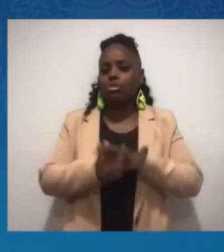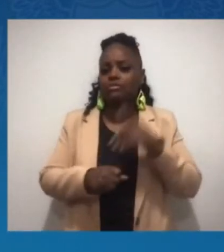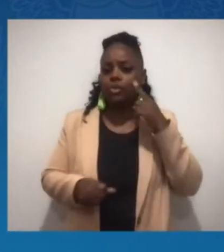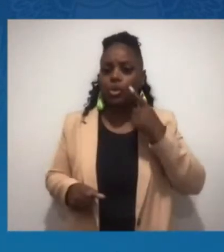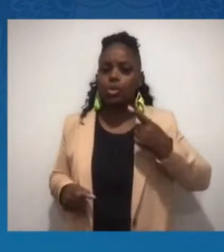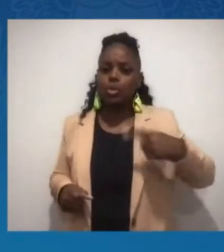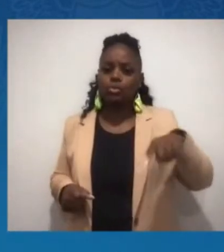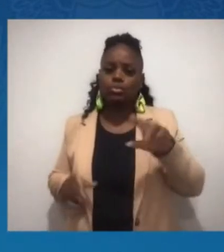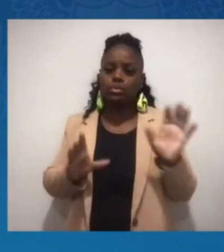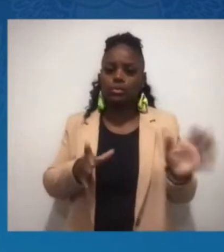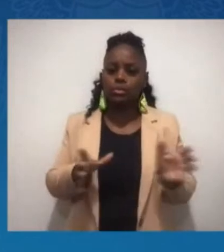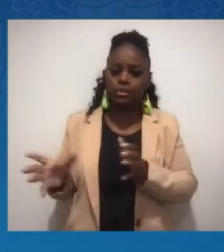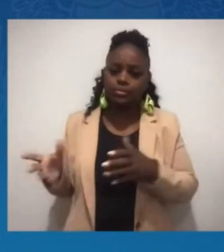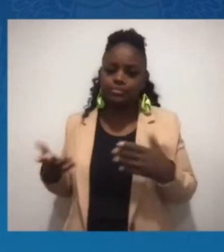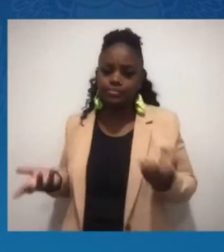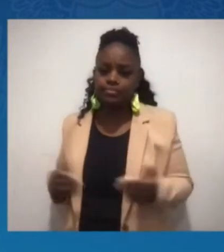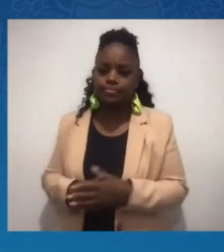am I talking about? Well,